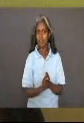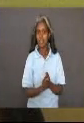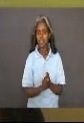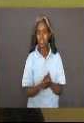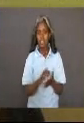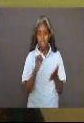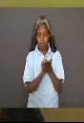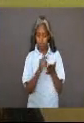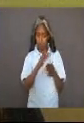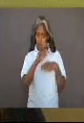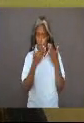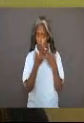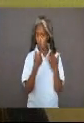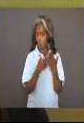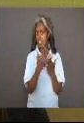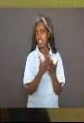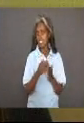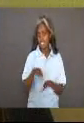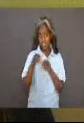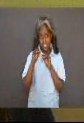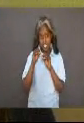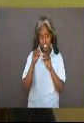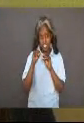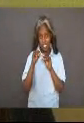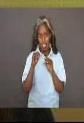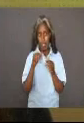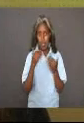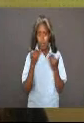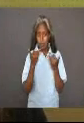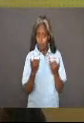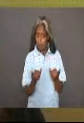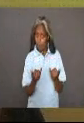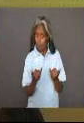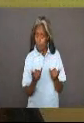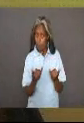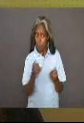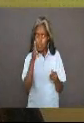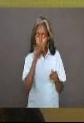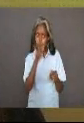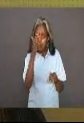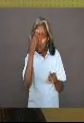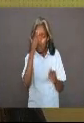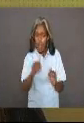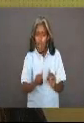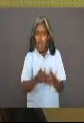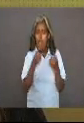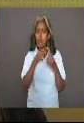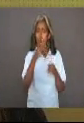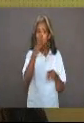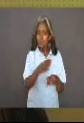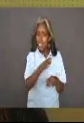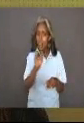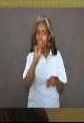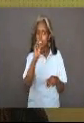That's all for this lesson, students. By now, you should know how to graph the